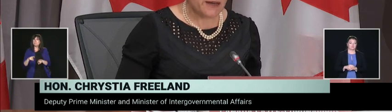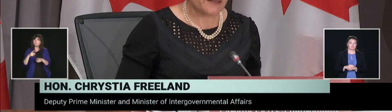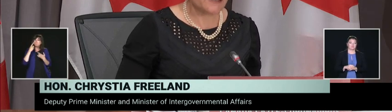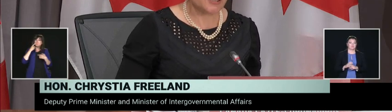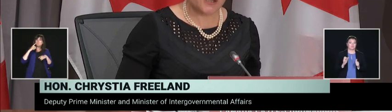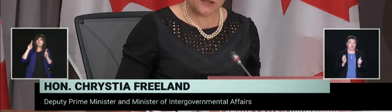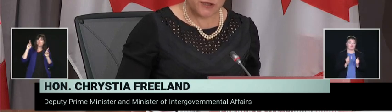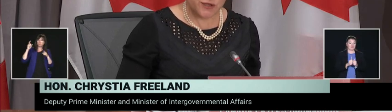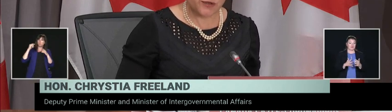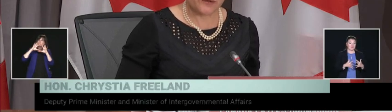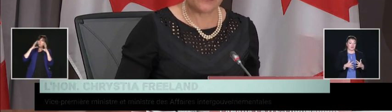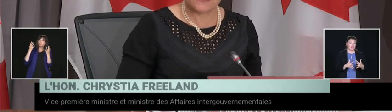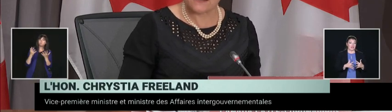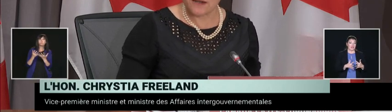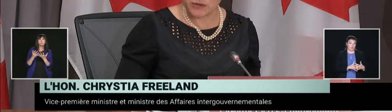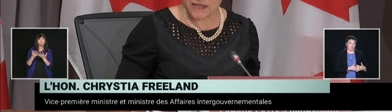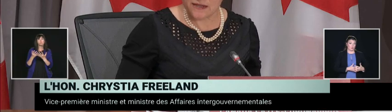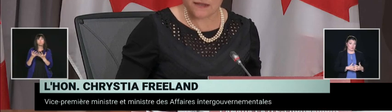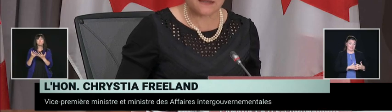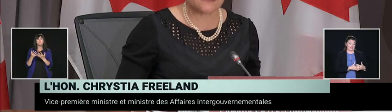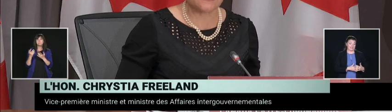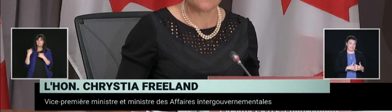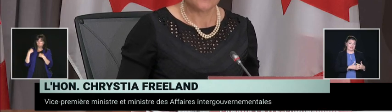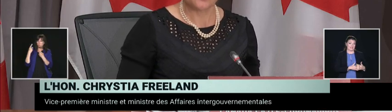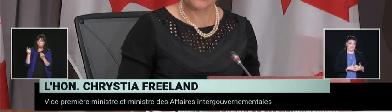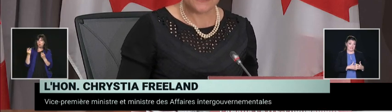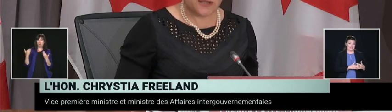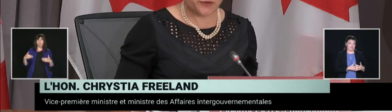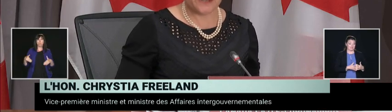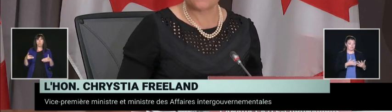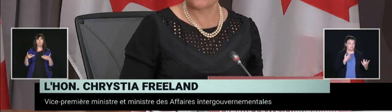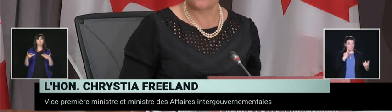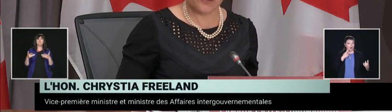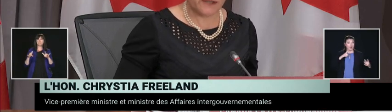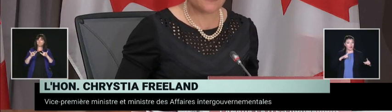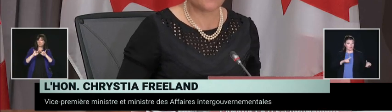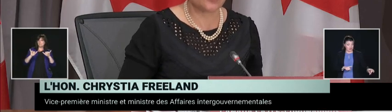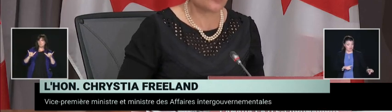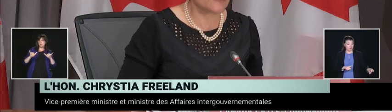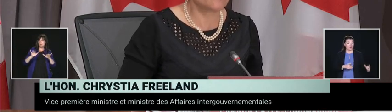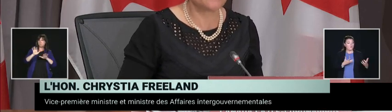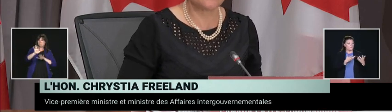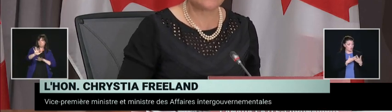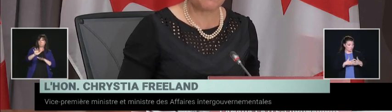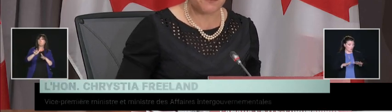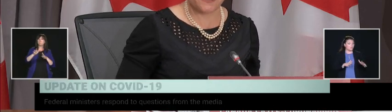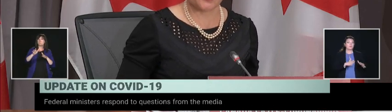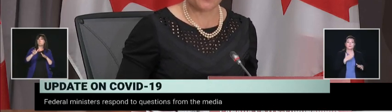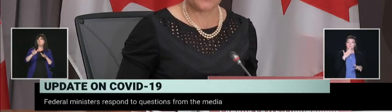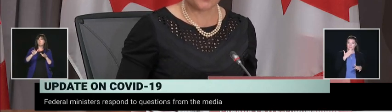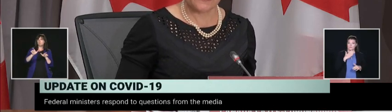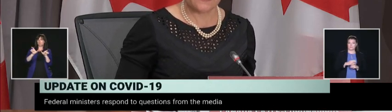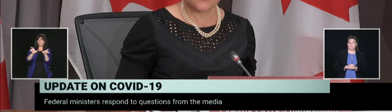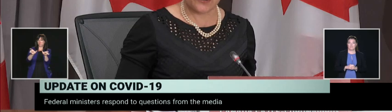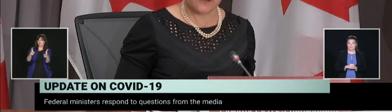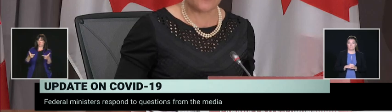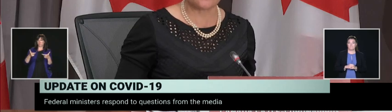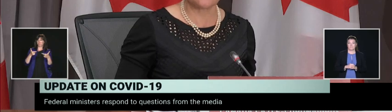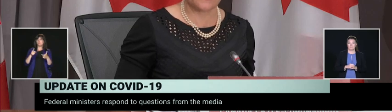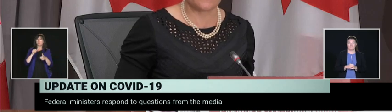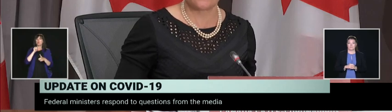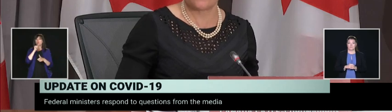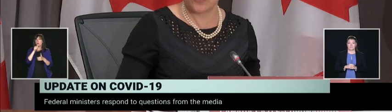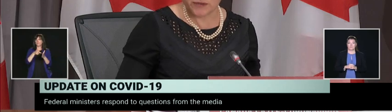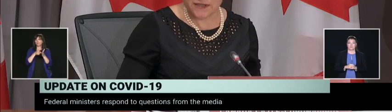have managed to simultaneously restrict non-essential travel, and there is much, much less